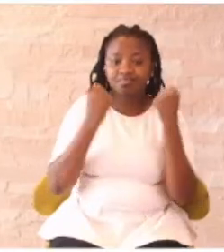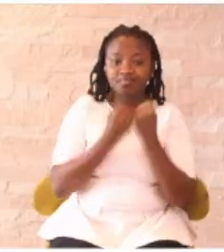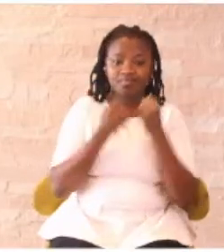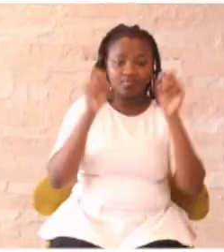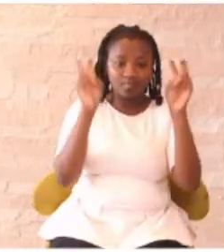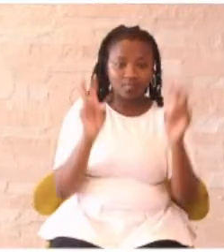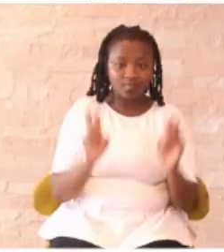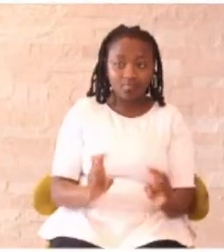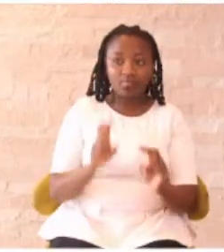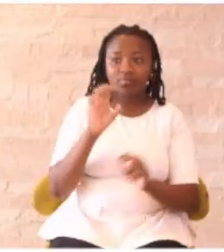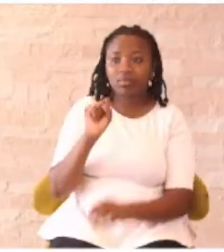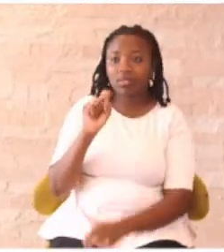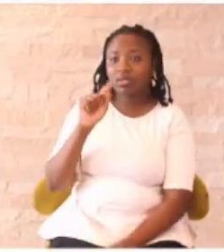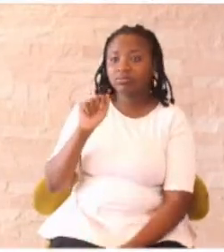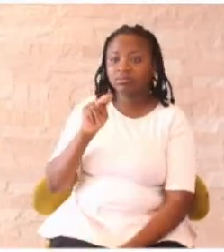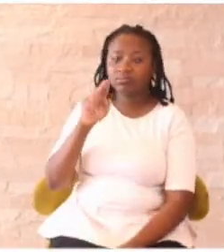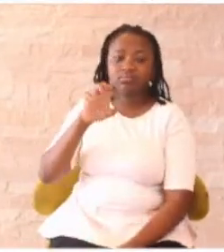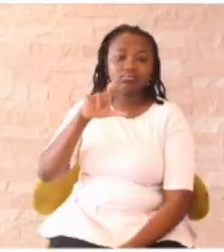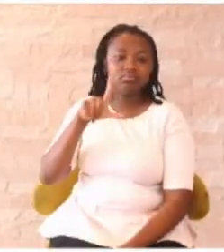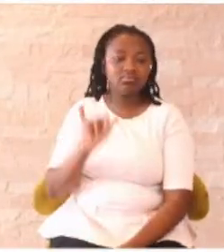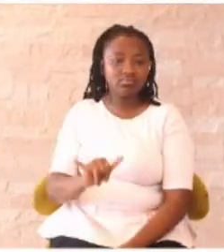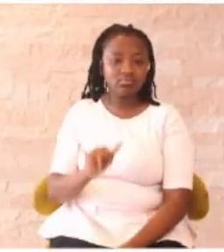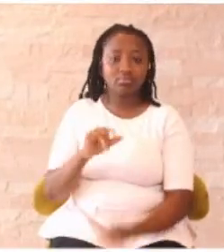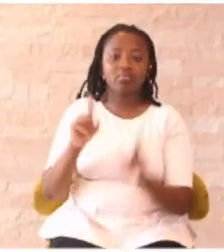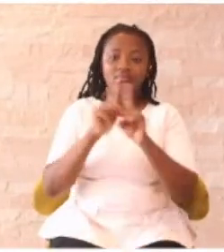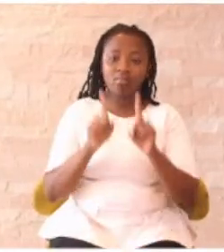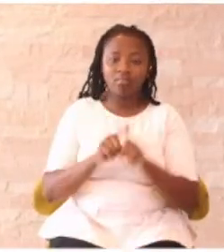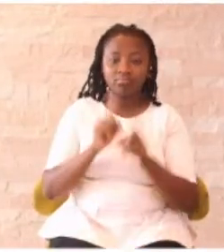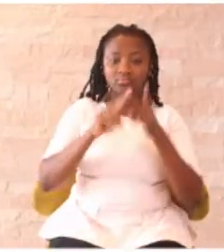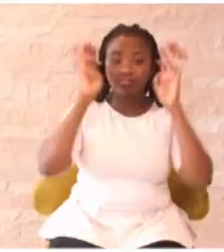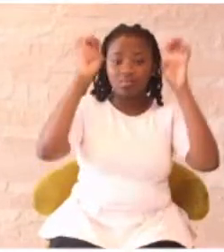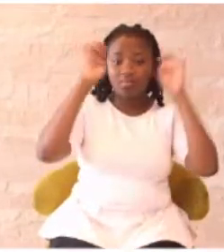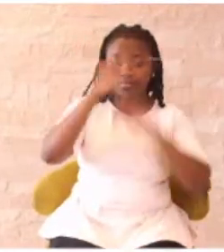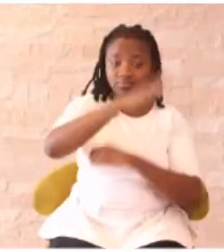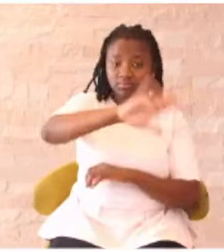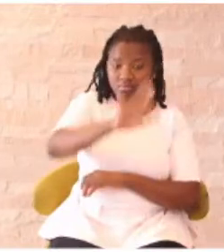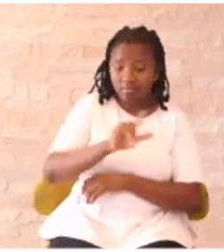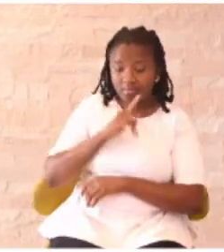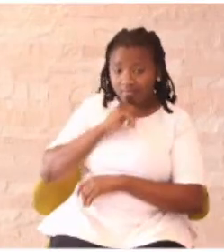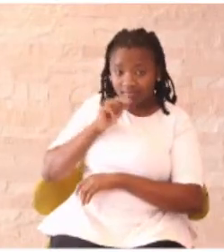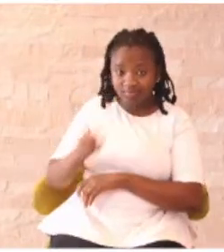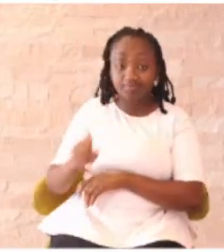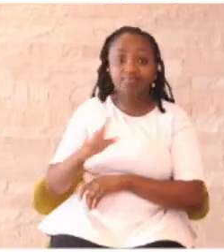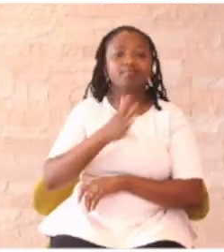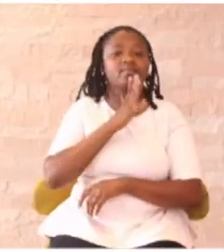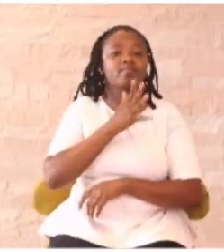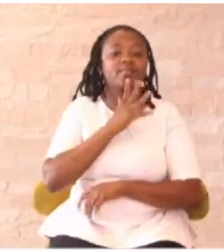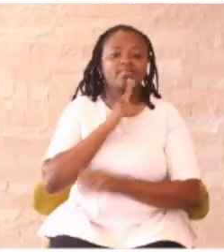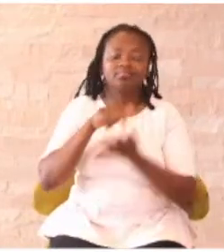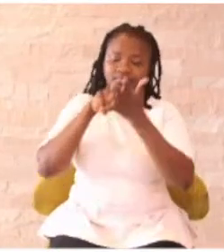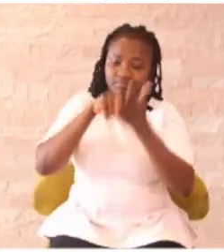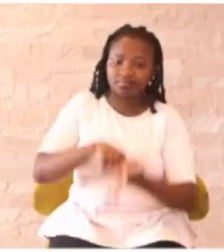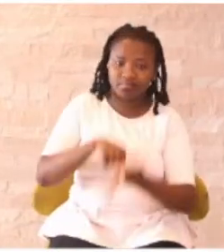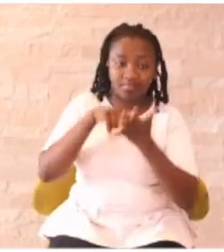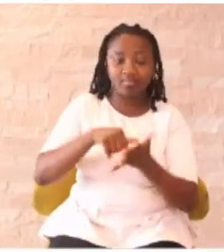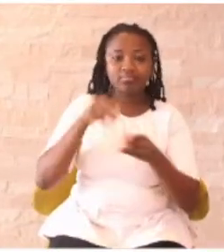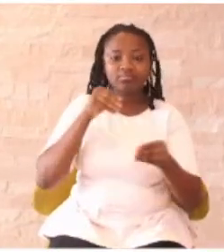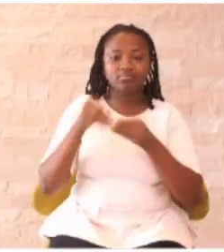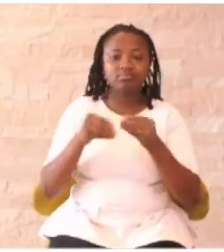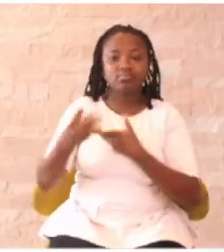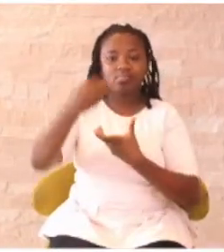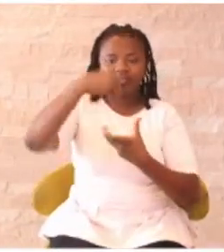committee of the Ethiopian Parliament made statement emphasizing disability